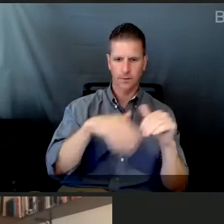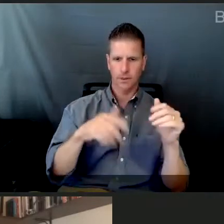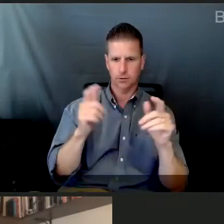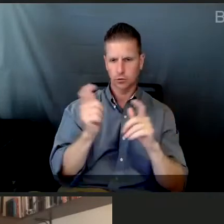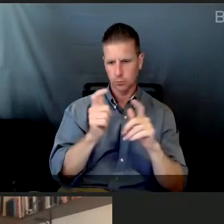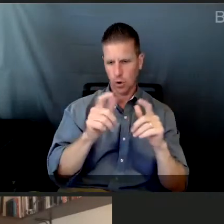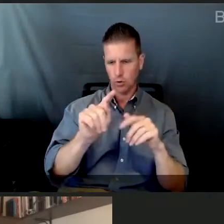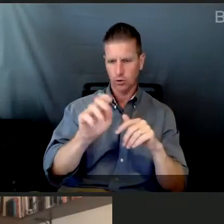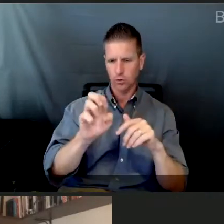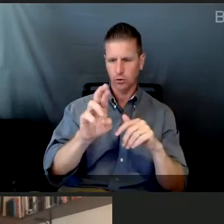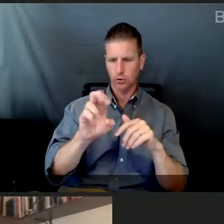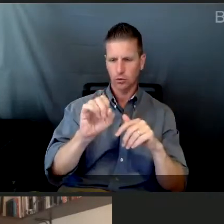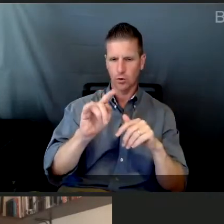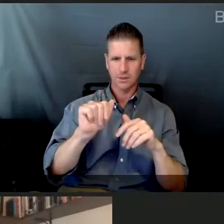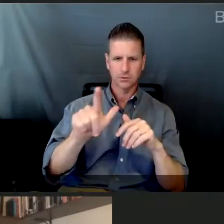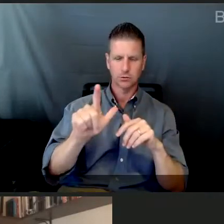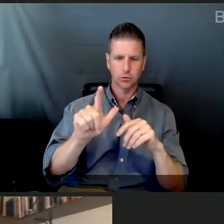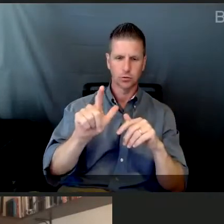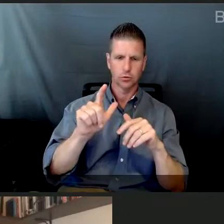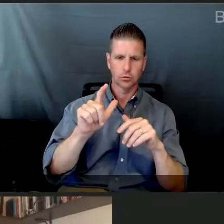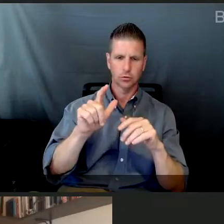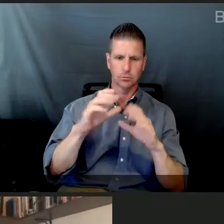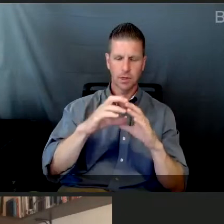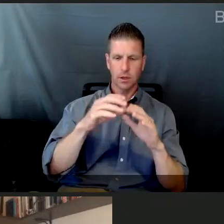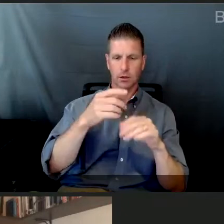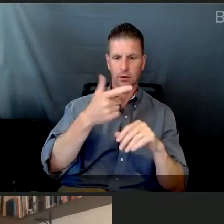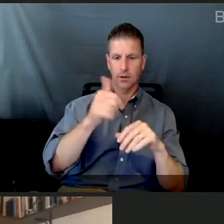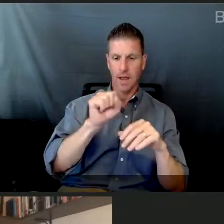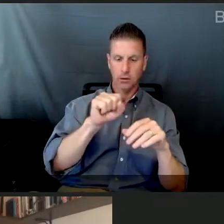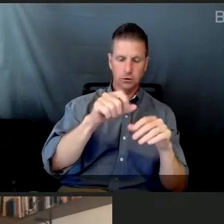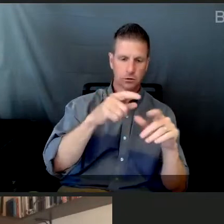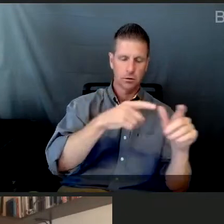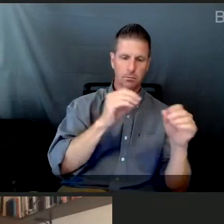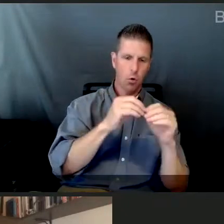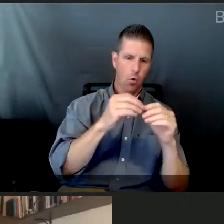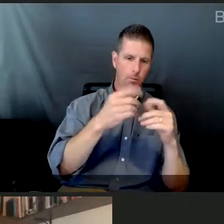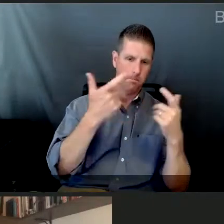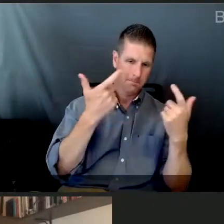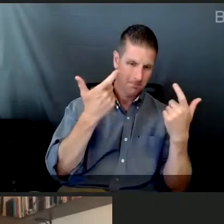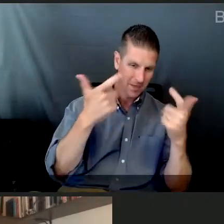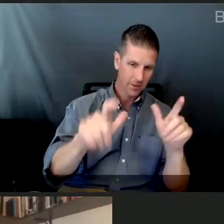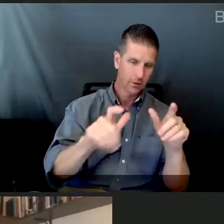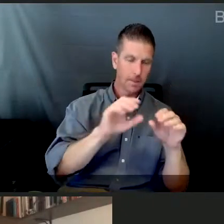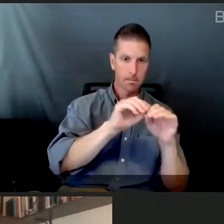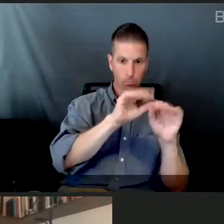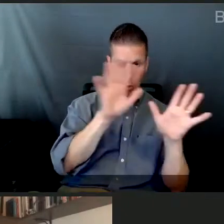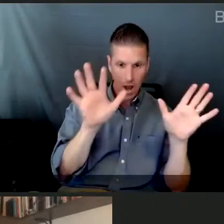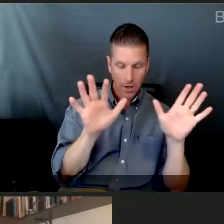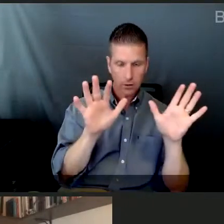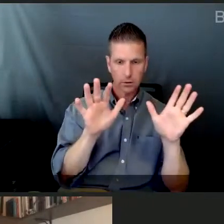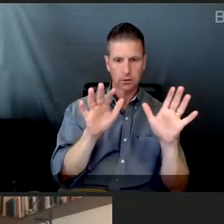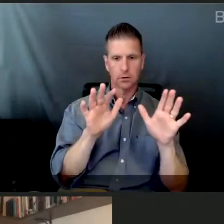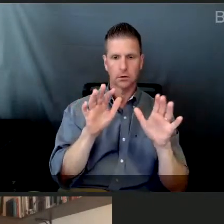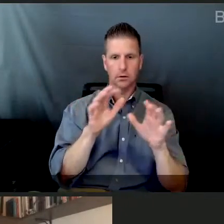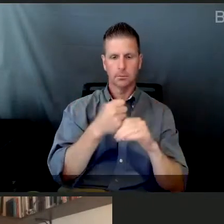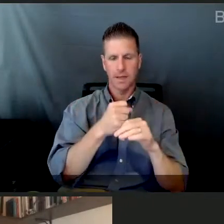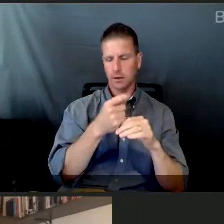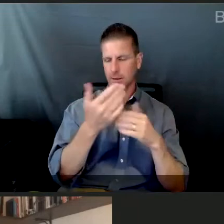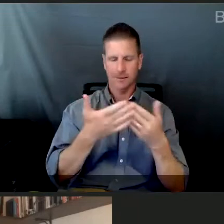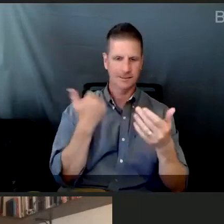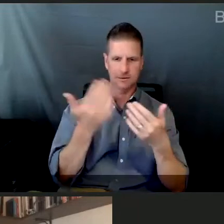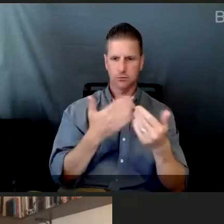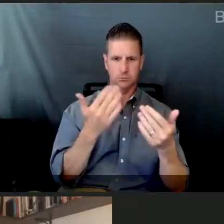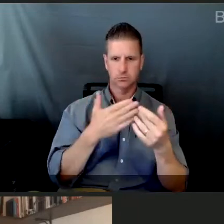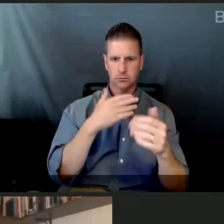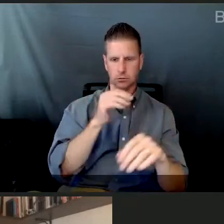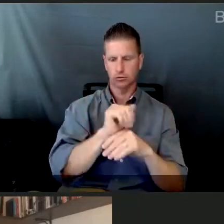terrestrial planets. You know, gas giants are much more massive, they're much brighter, and so it just makes it a far easier job